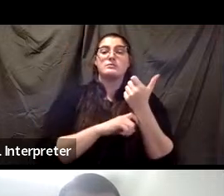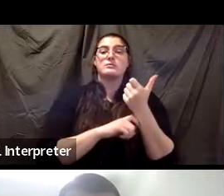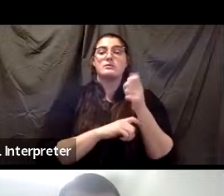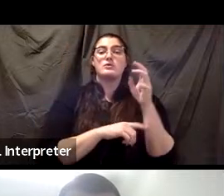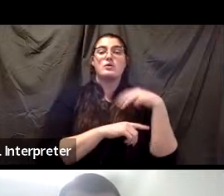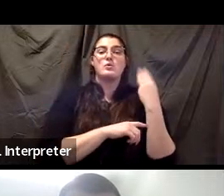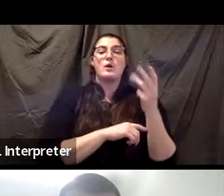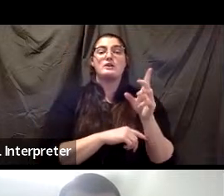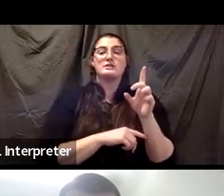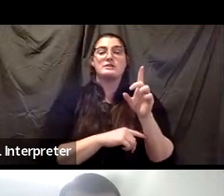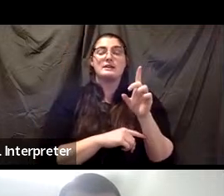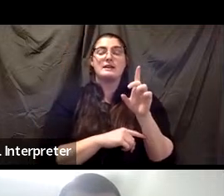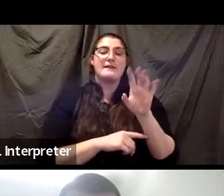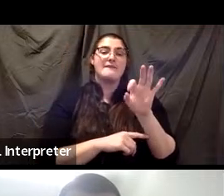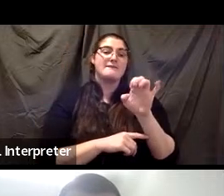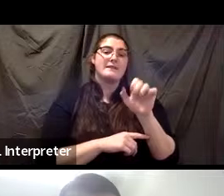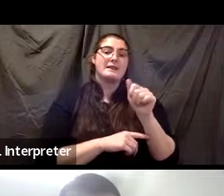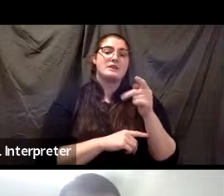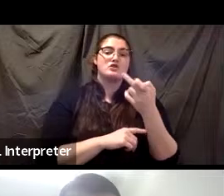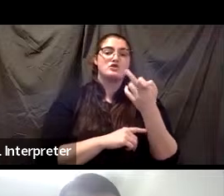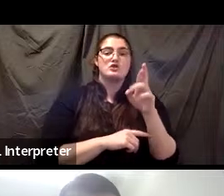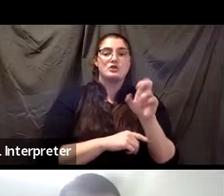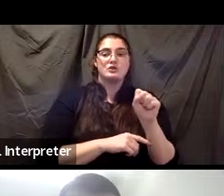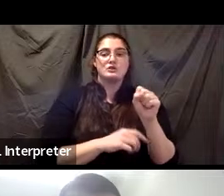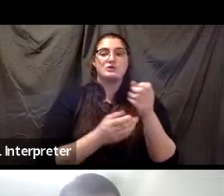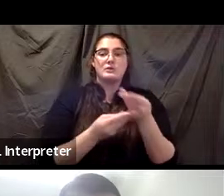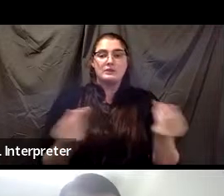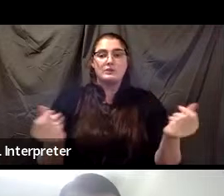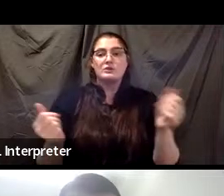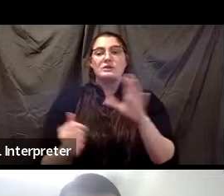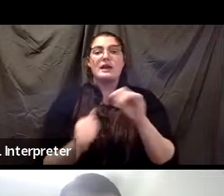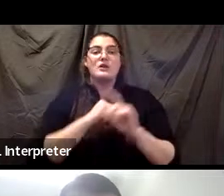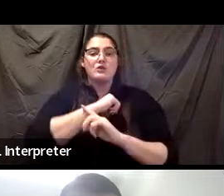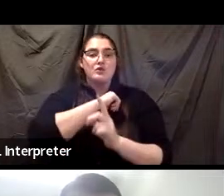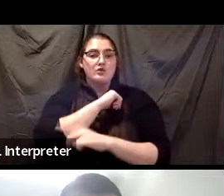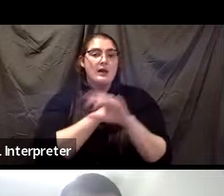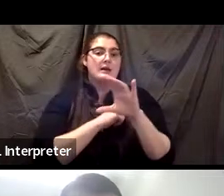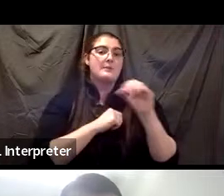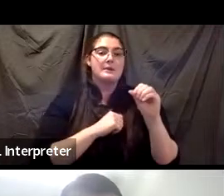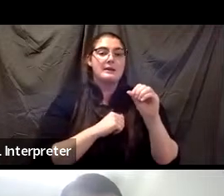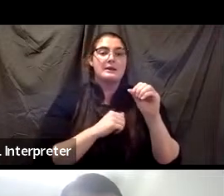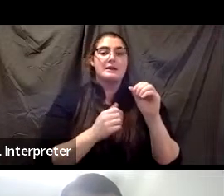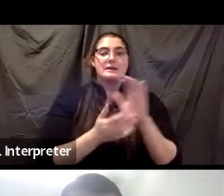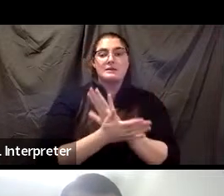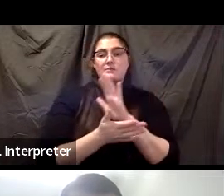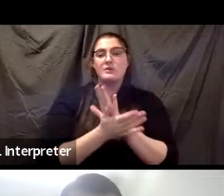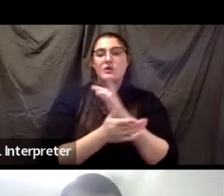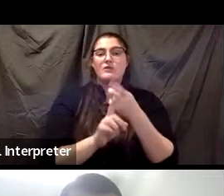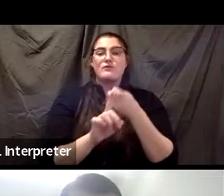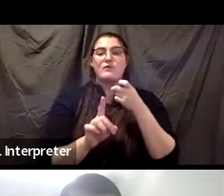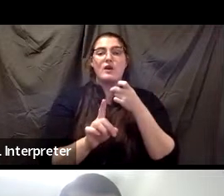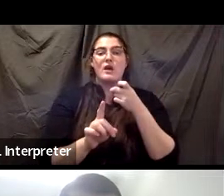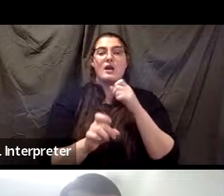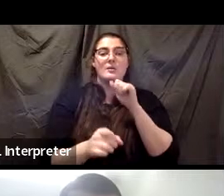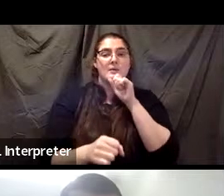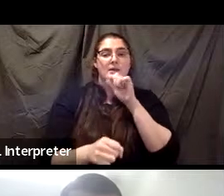resolution and the trash committee document from the consent